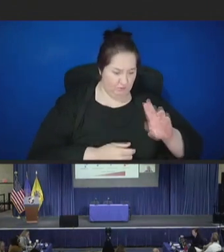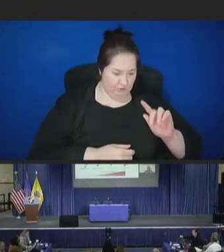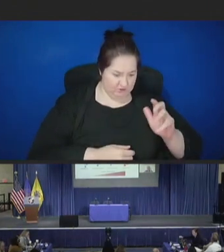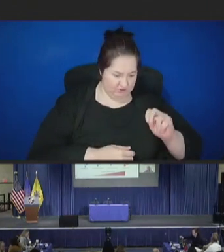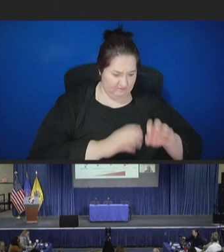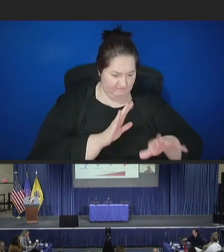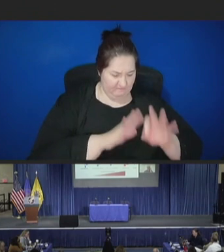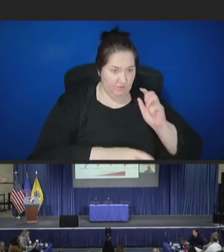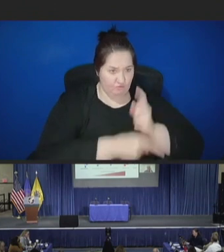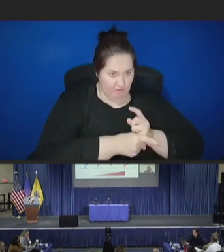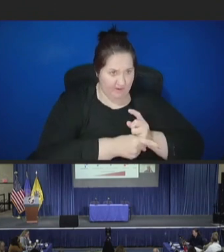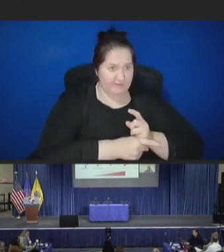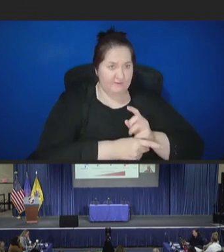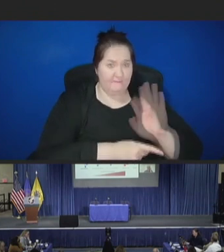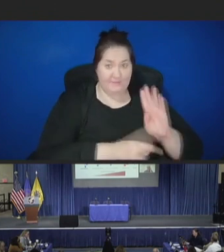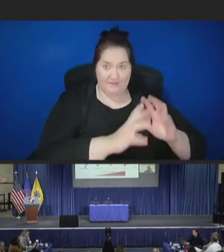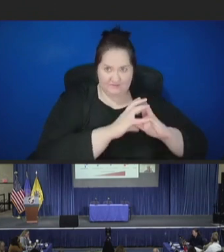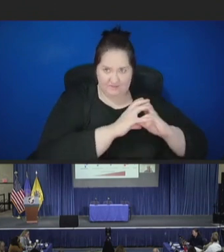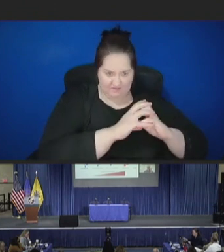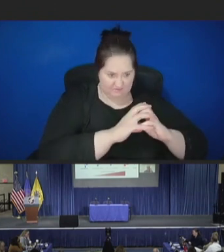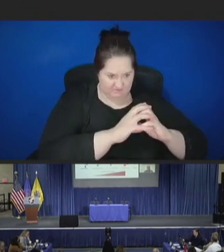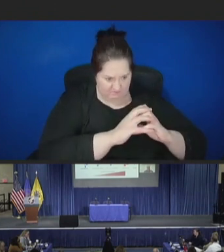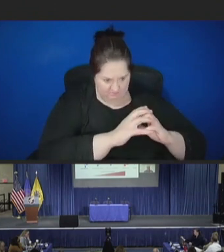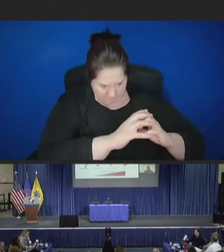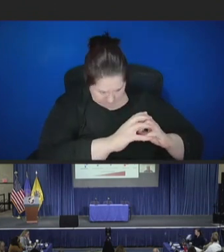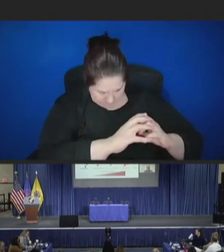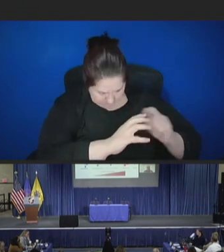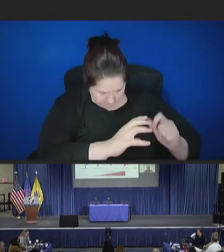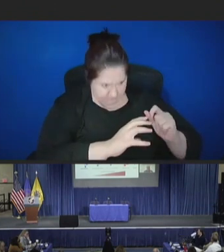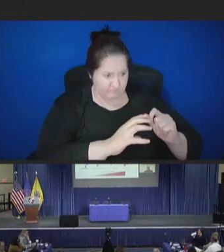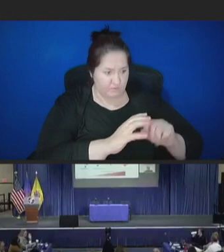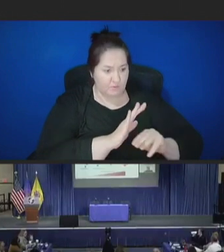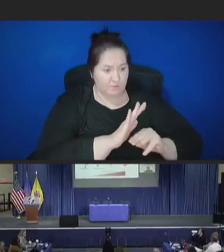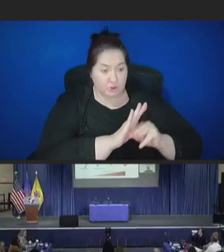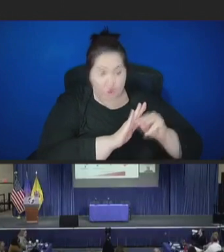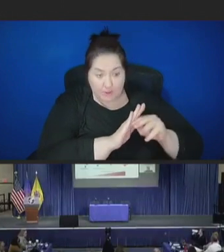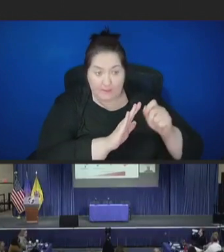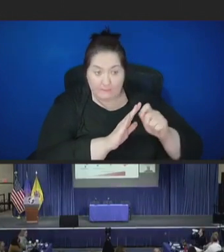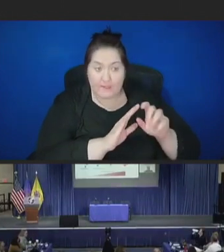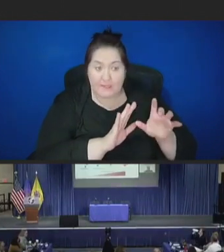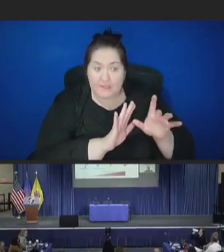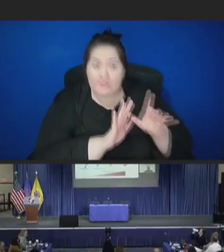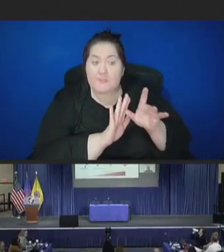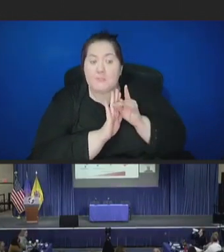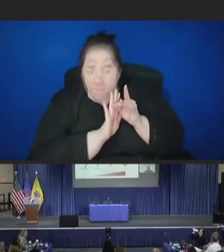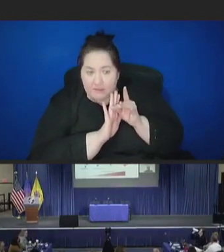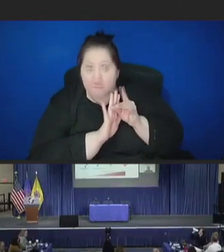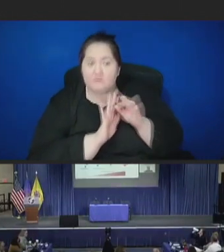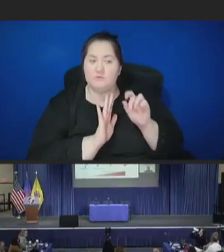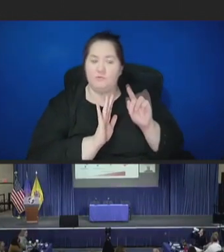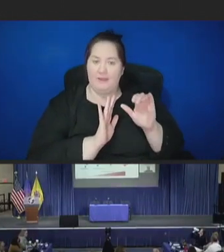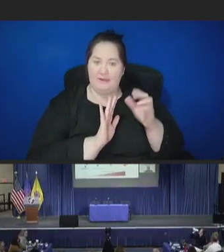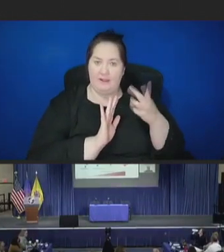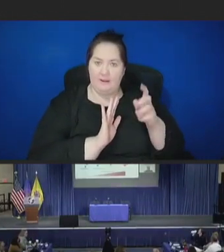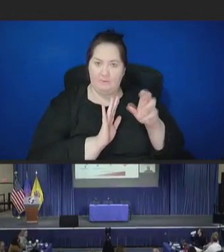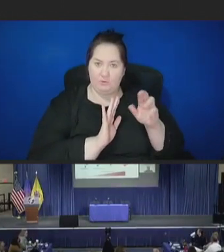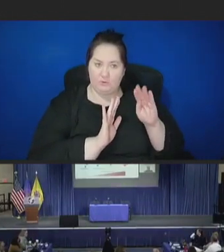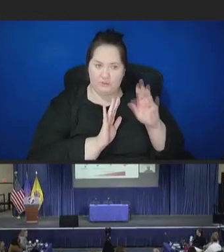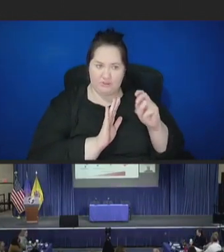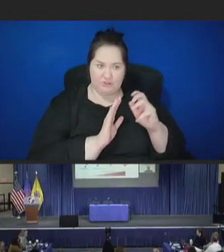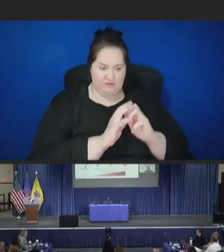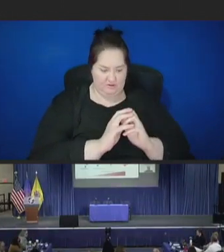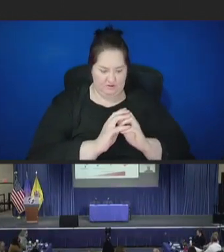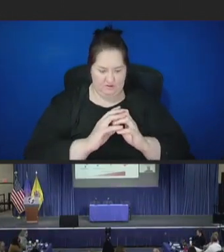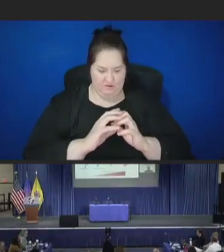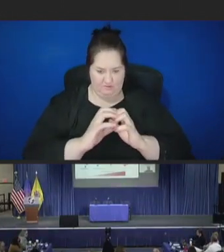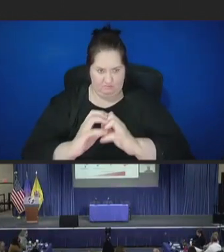naive B cells and turn them on, get them to mature a little bit, gain a little bit of somatic hypermutation, and produce a pool of